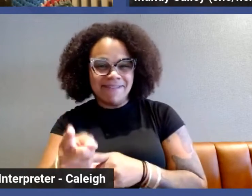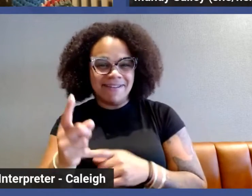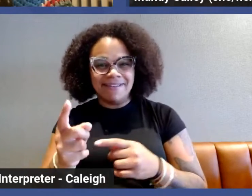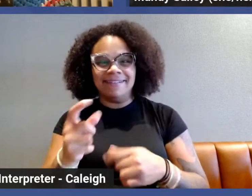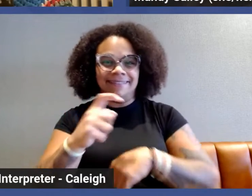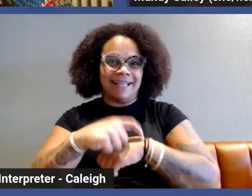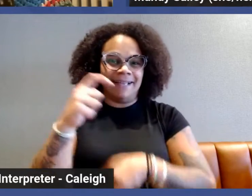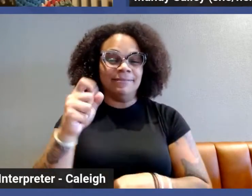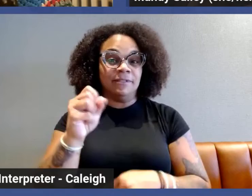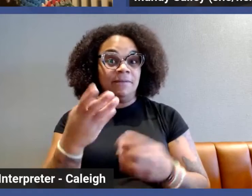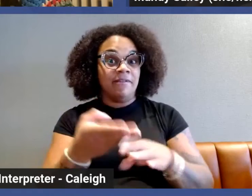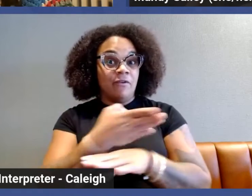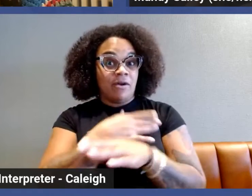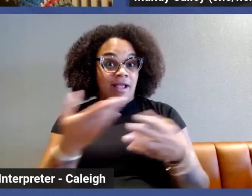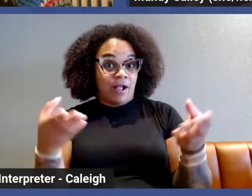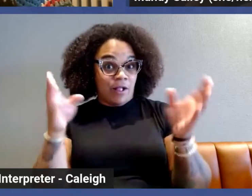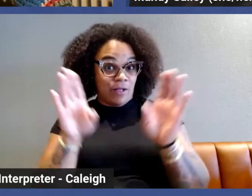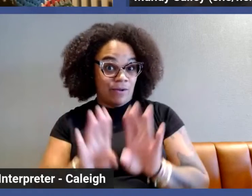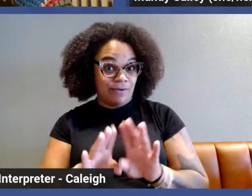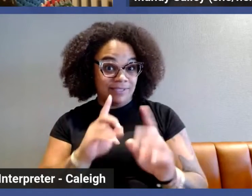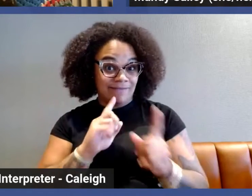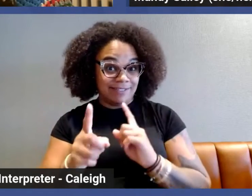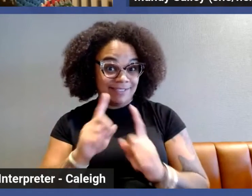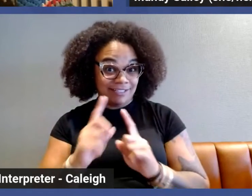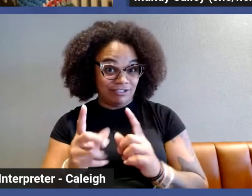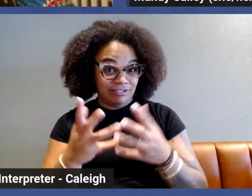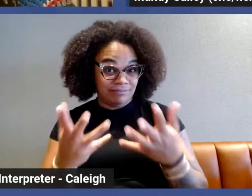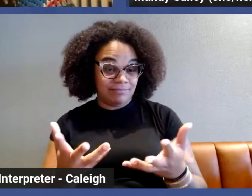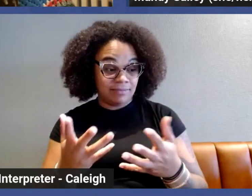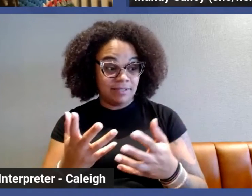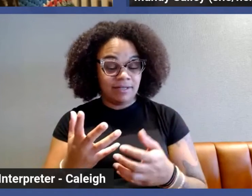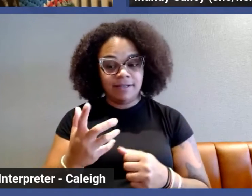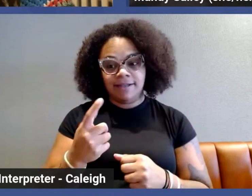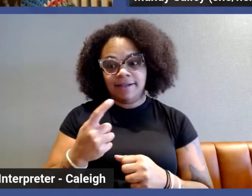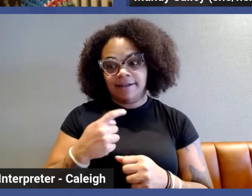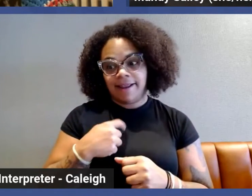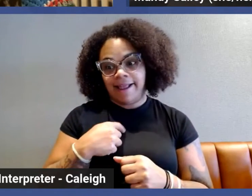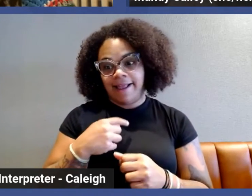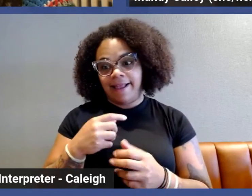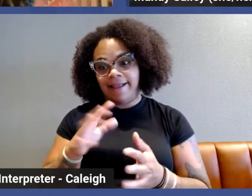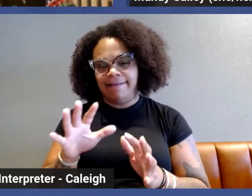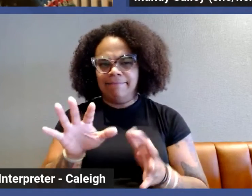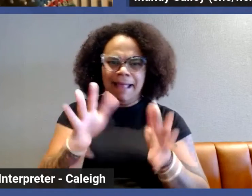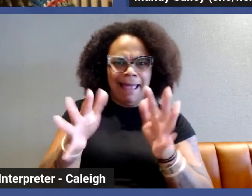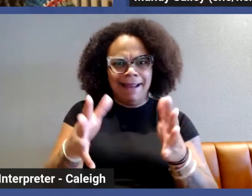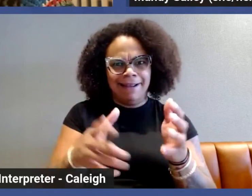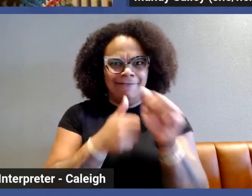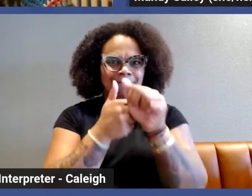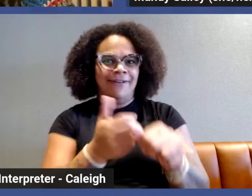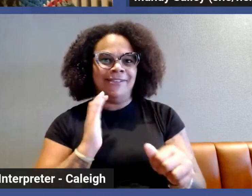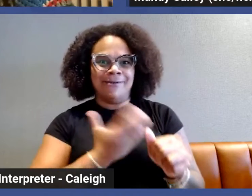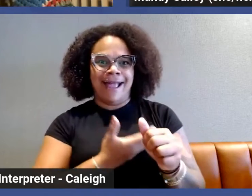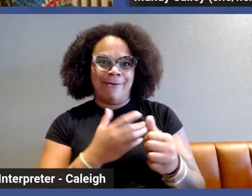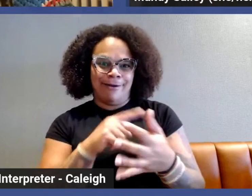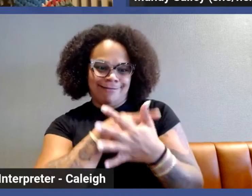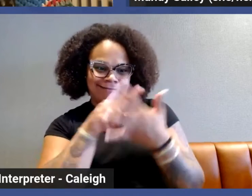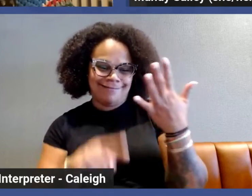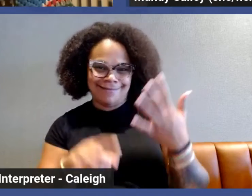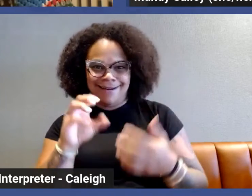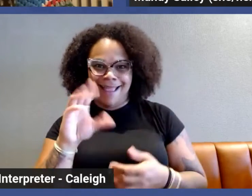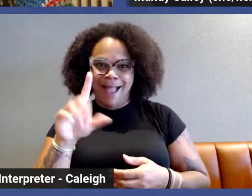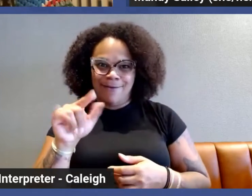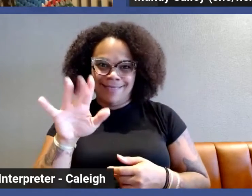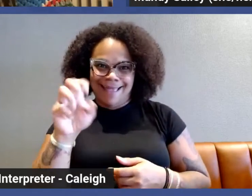I close, is I sort of very loosely followed our outline today, but I think we hit our